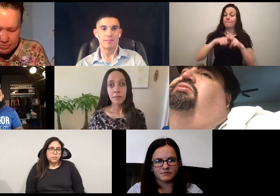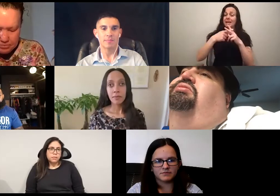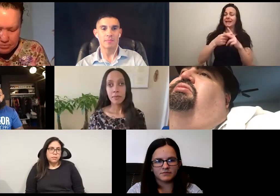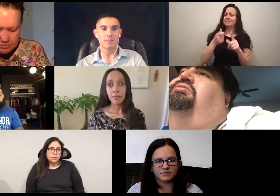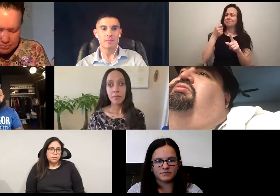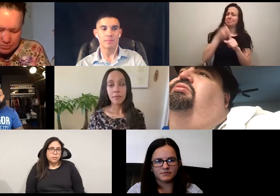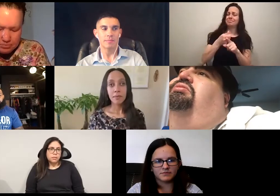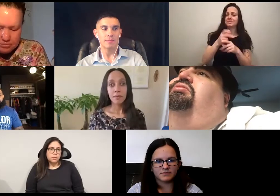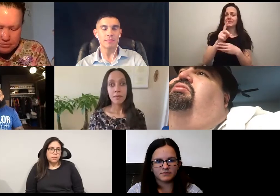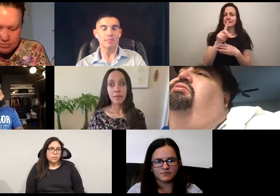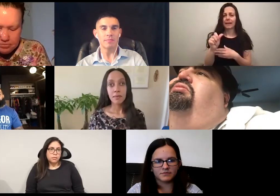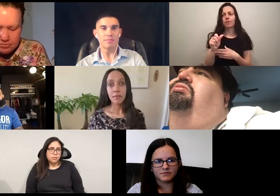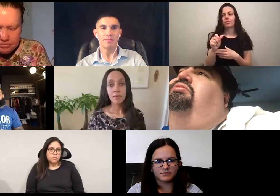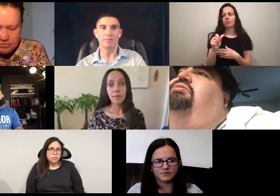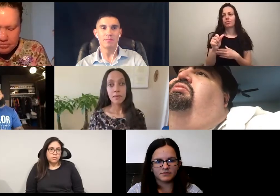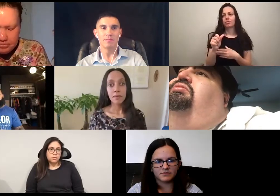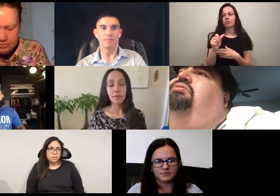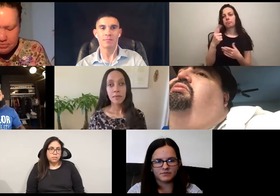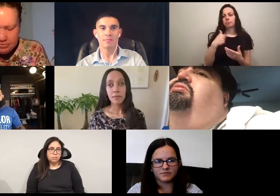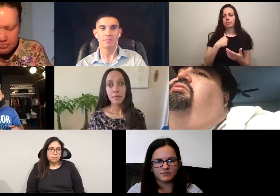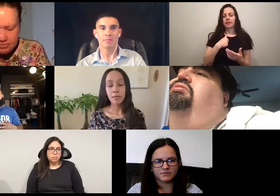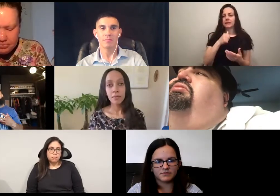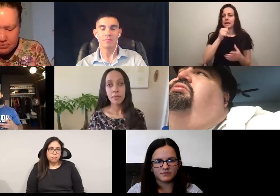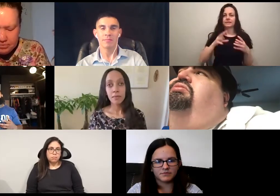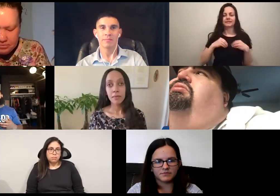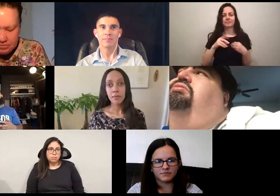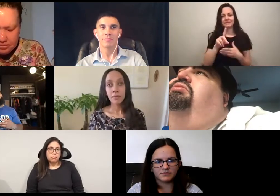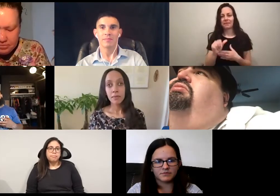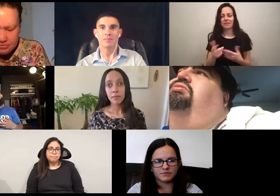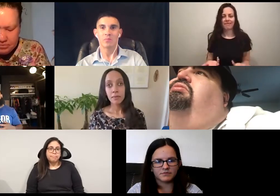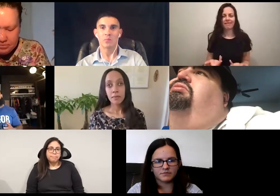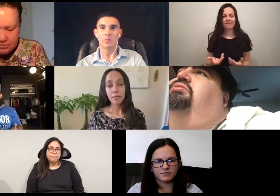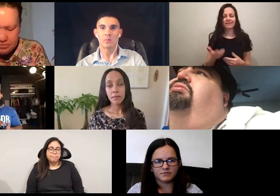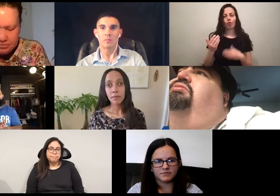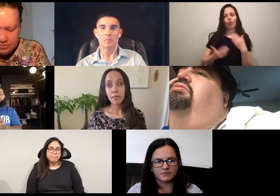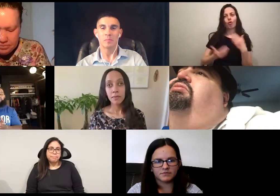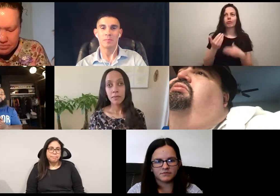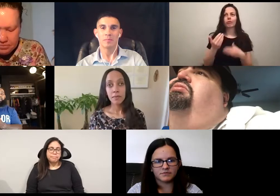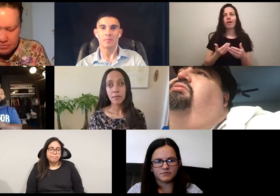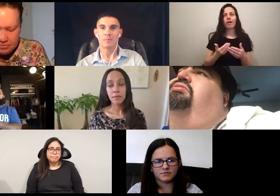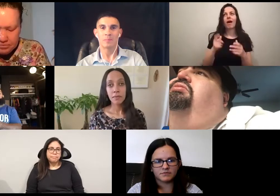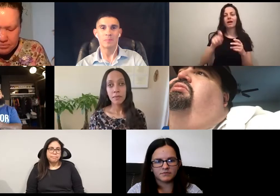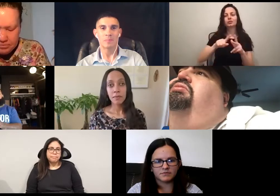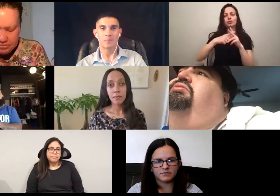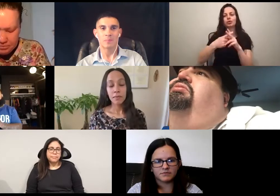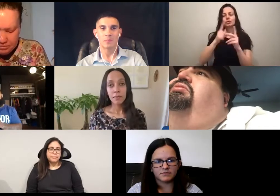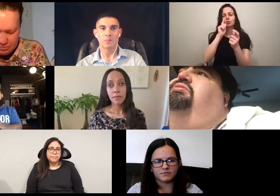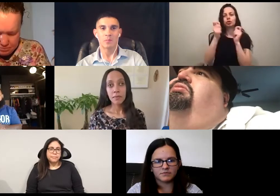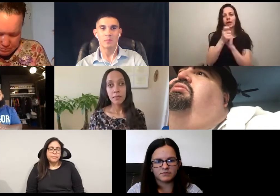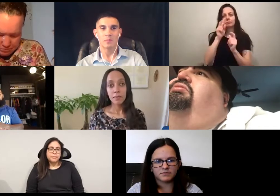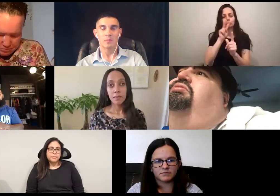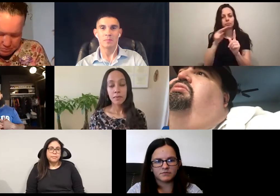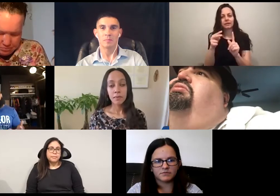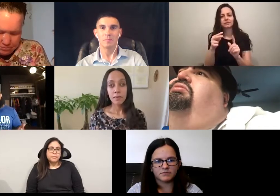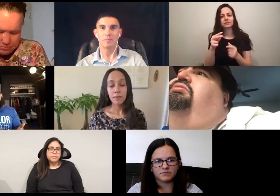stages. And, for me, I had to be able to see it differently. And I had to be